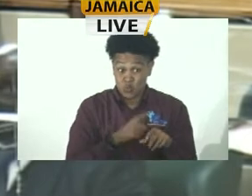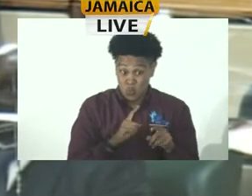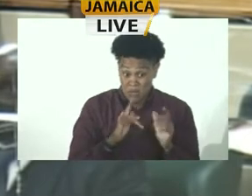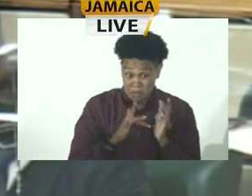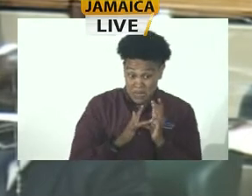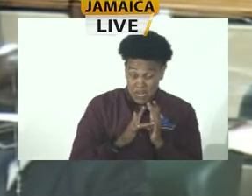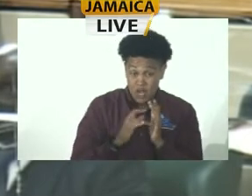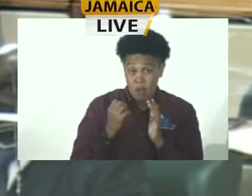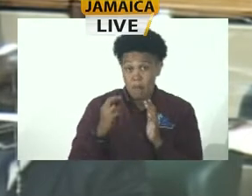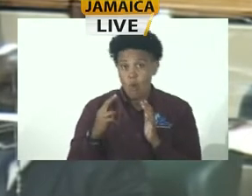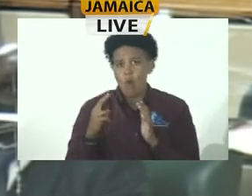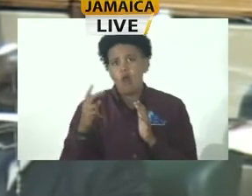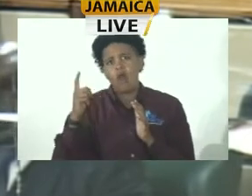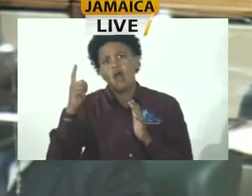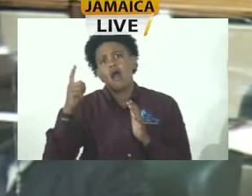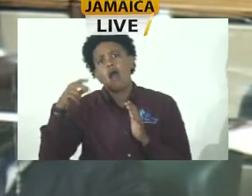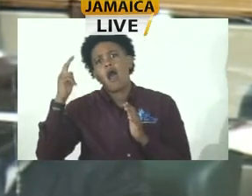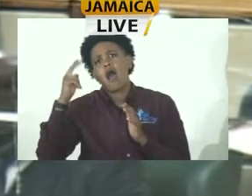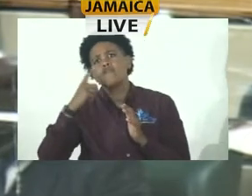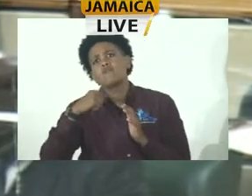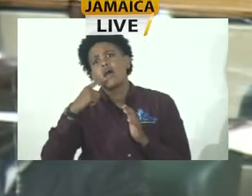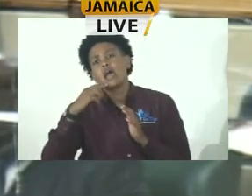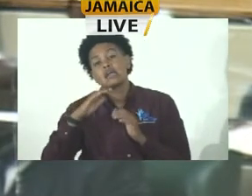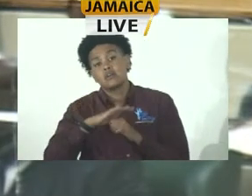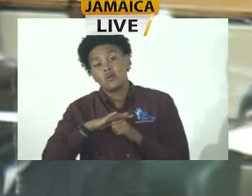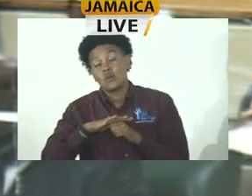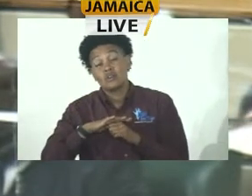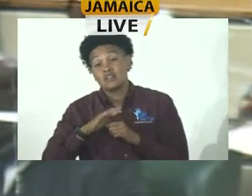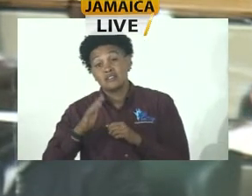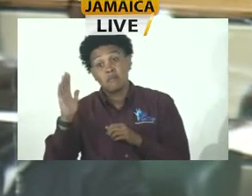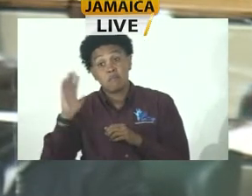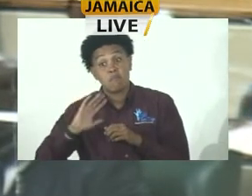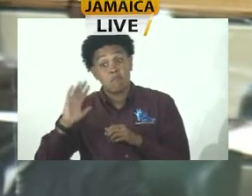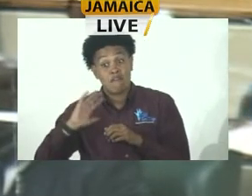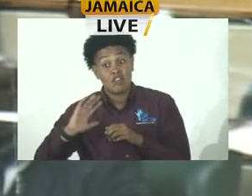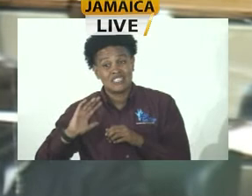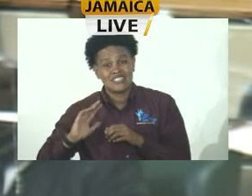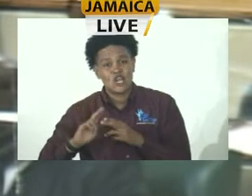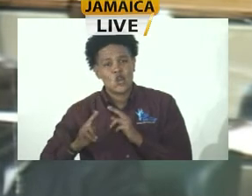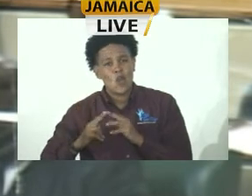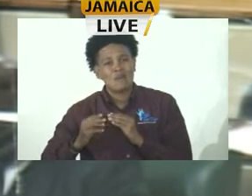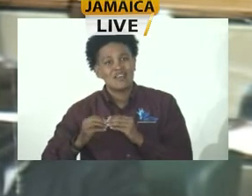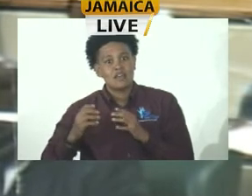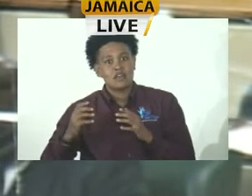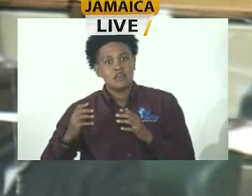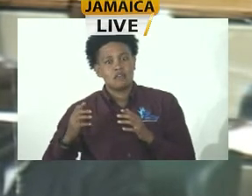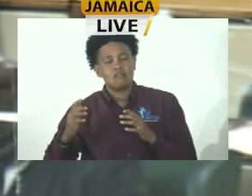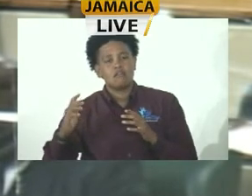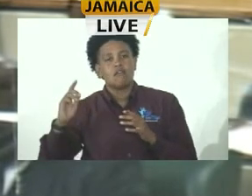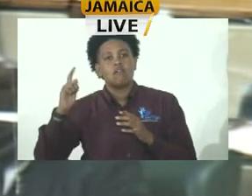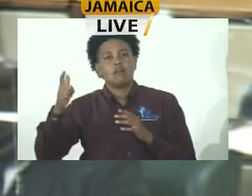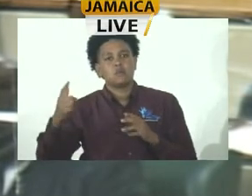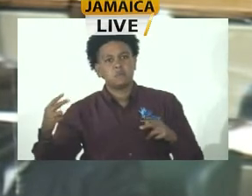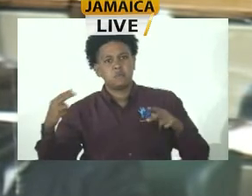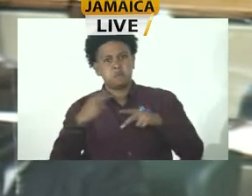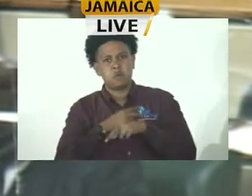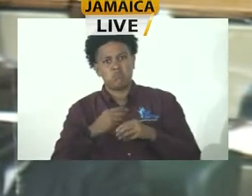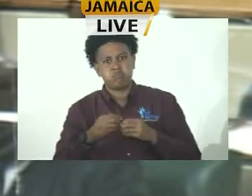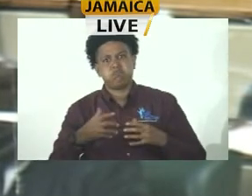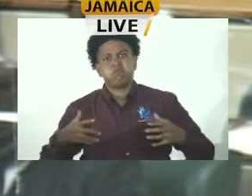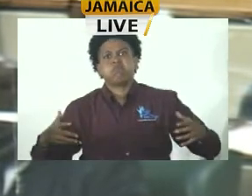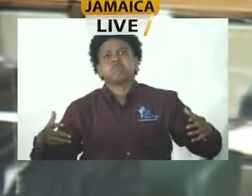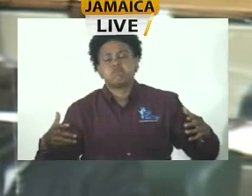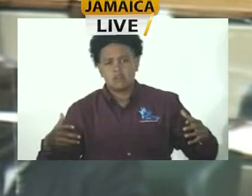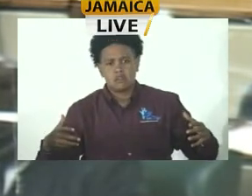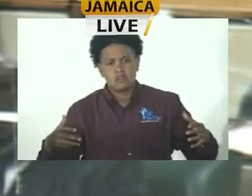was previously is greater what that means madam speaker is that if we were